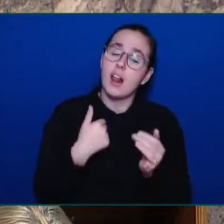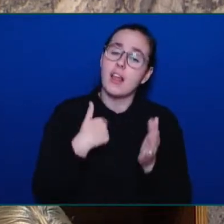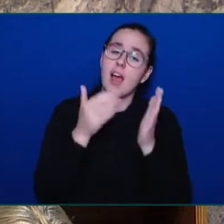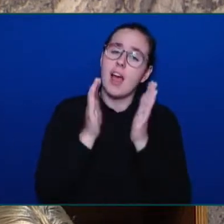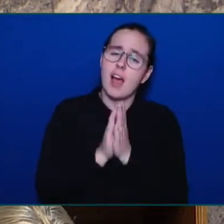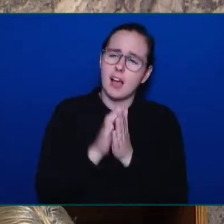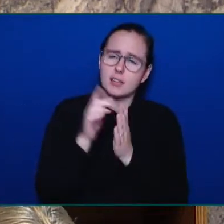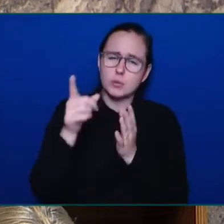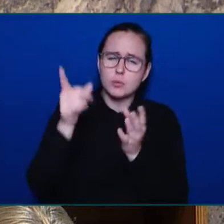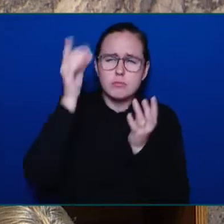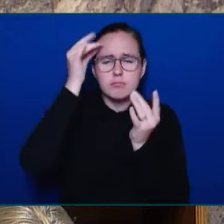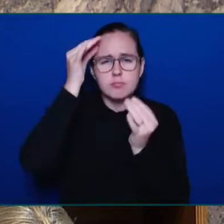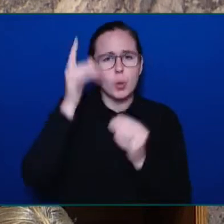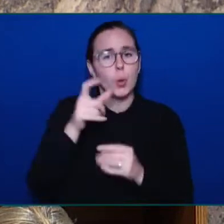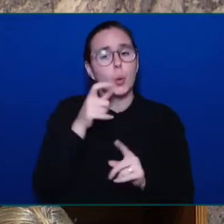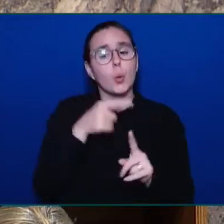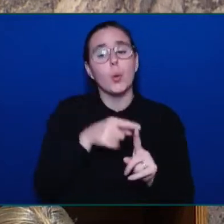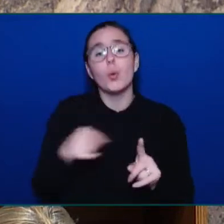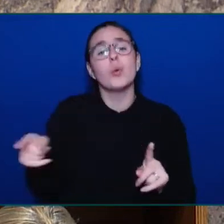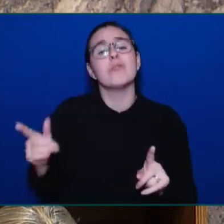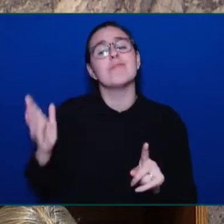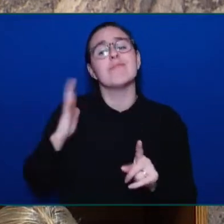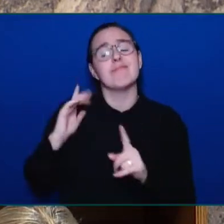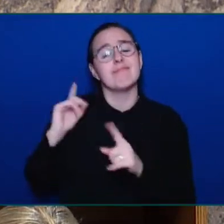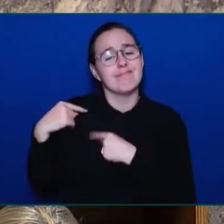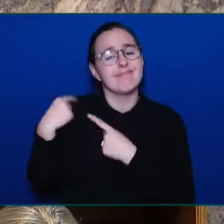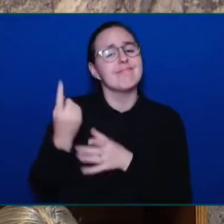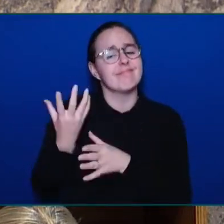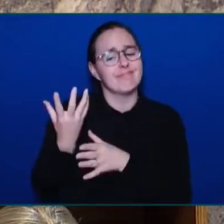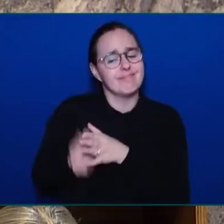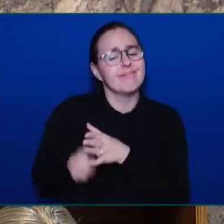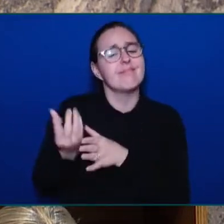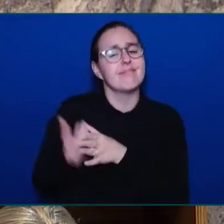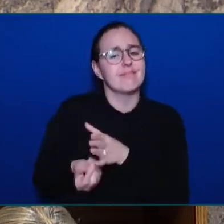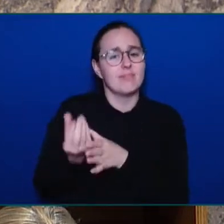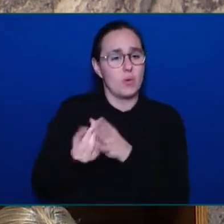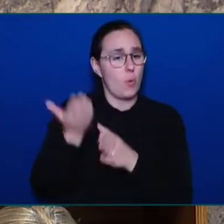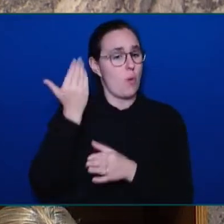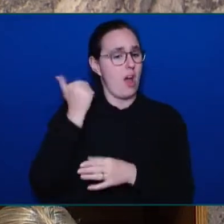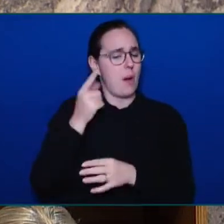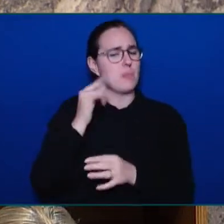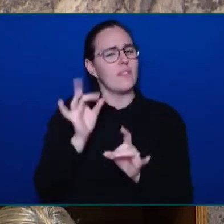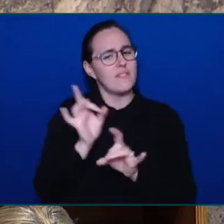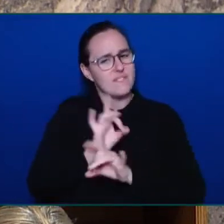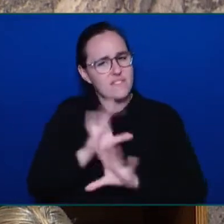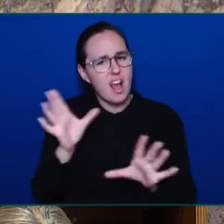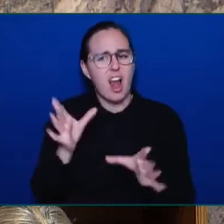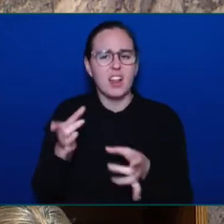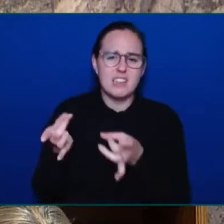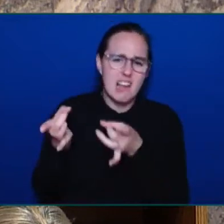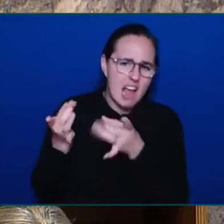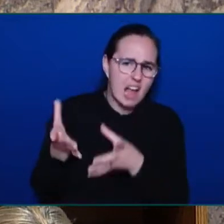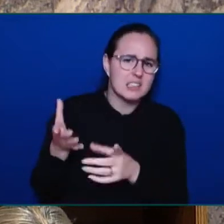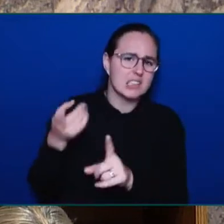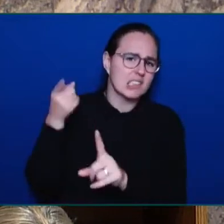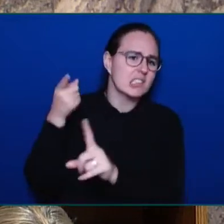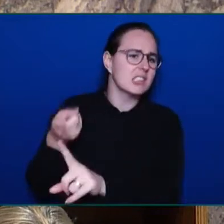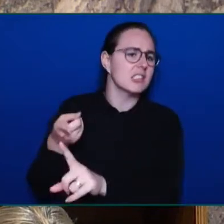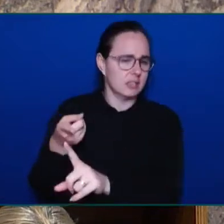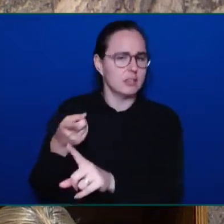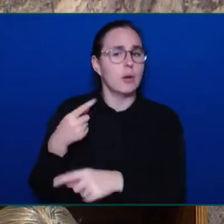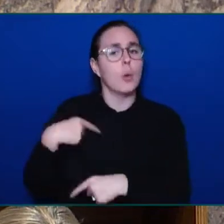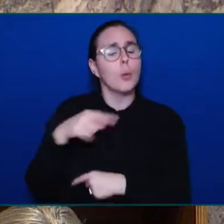in your embrace. May their memories be a source of strength and inspiration as we continue to fight for a better future for